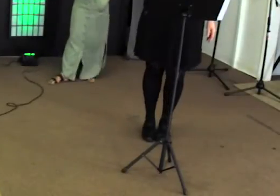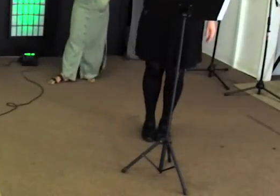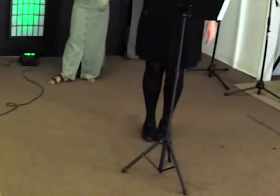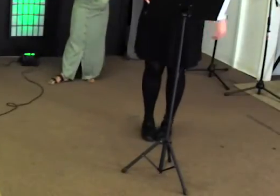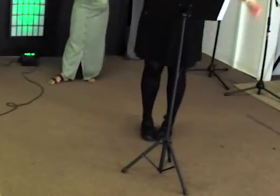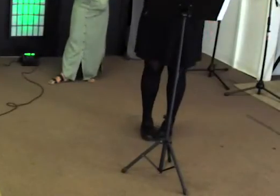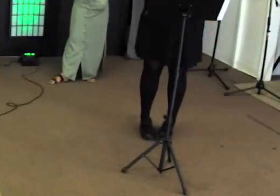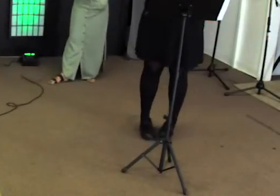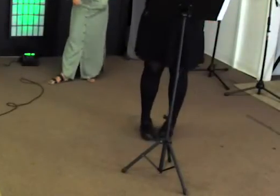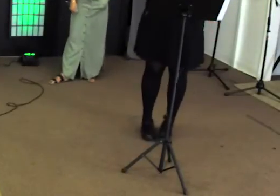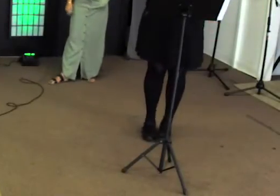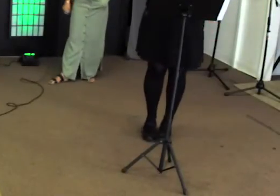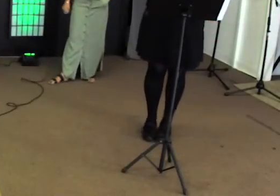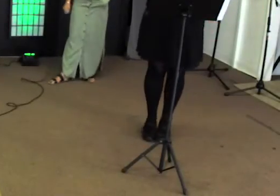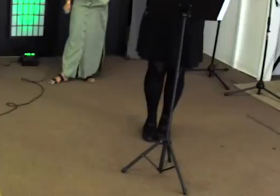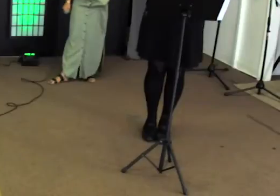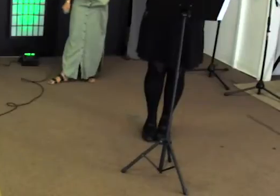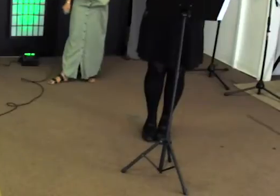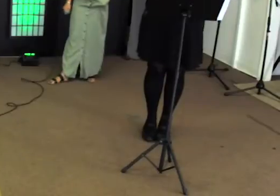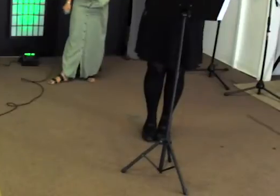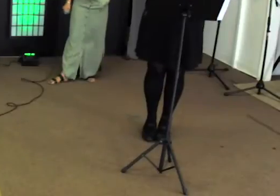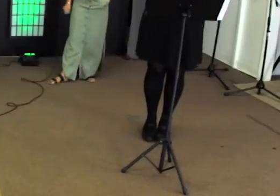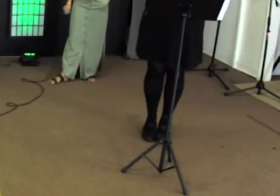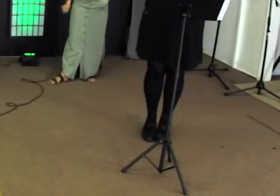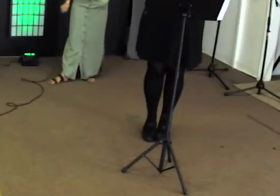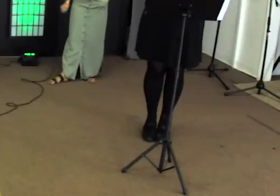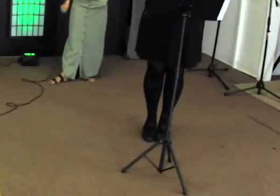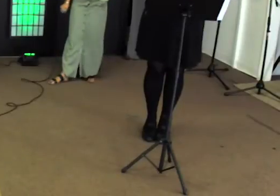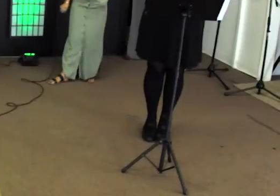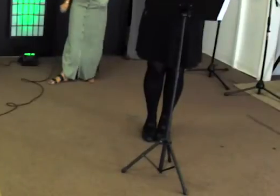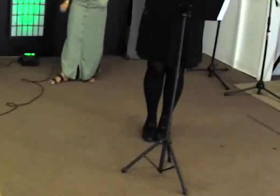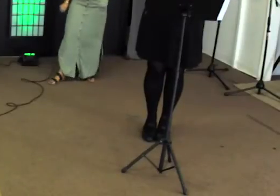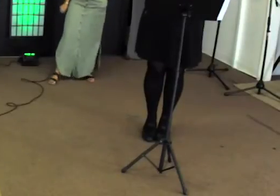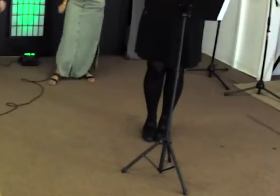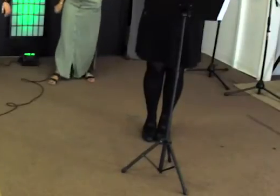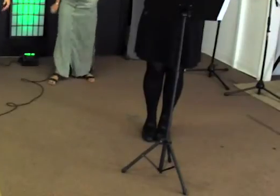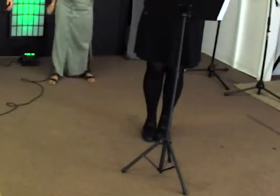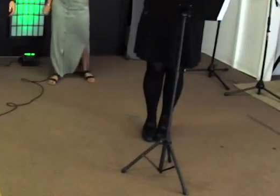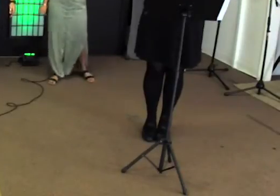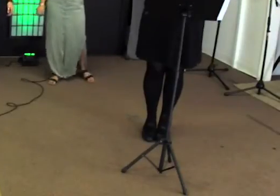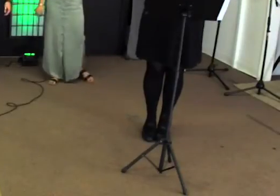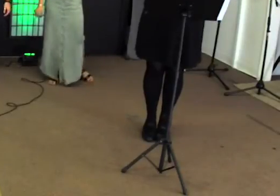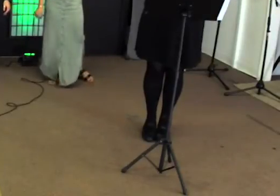We're gonna worship now, so let's get into it. Praise God, hallelujah.